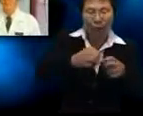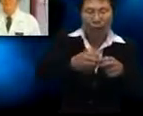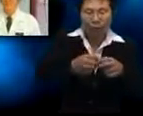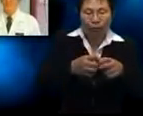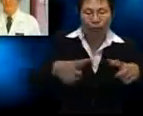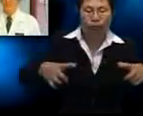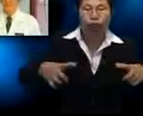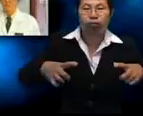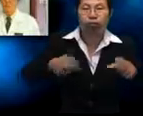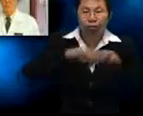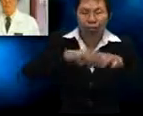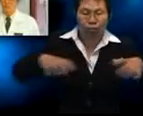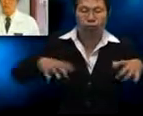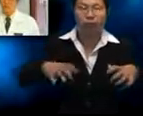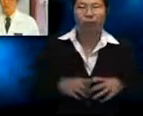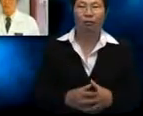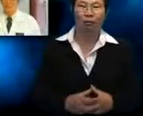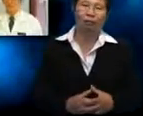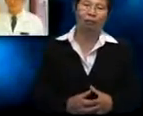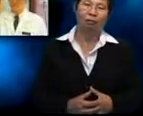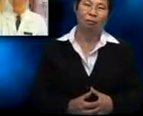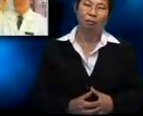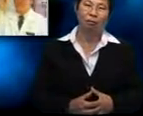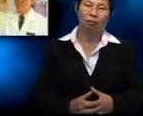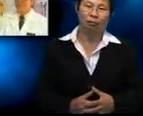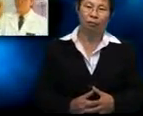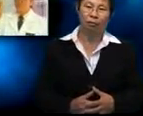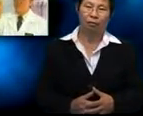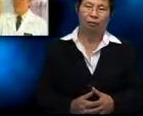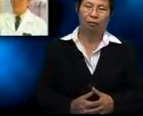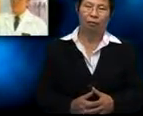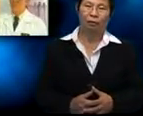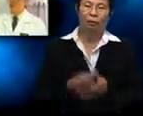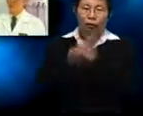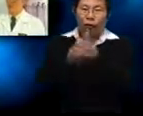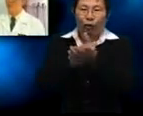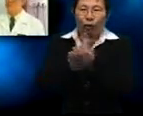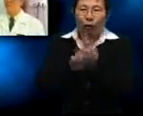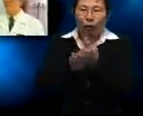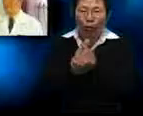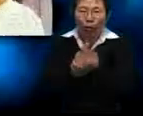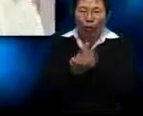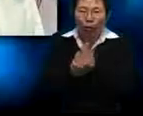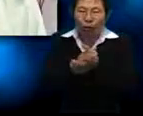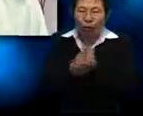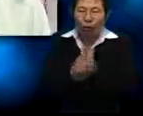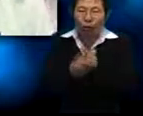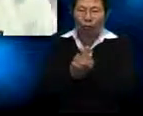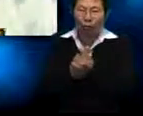the surface tension of water, just like you punch a hole in your